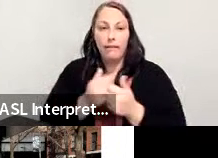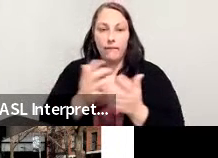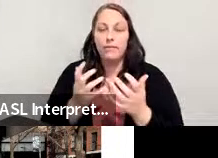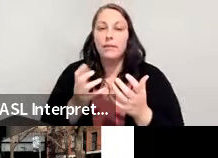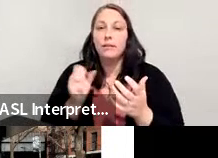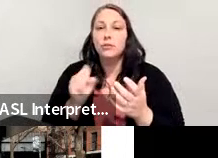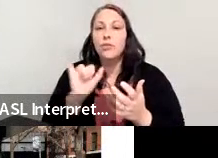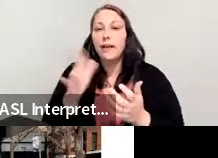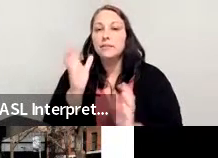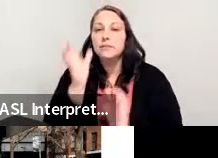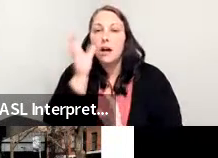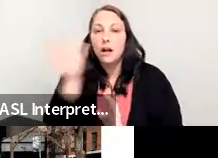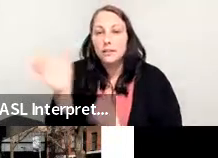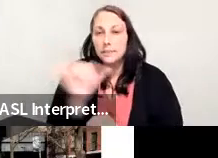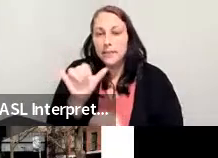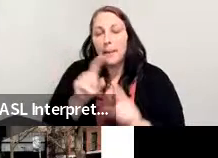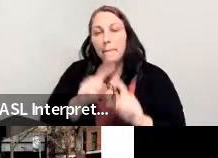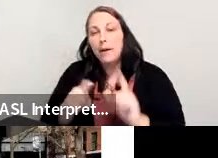in front.